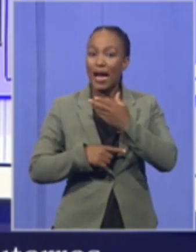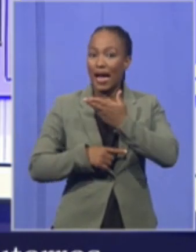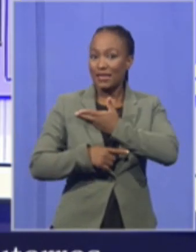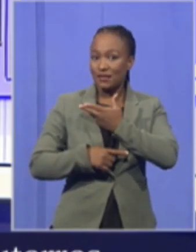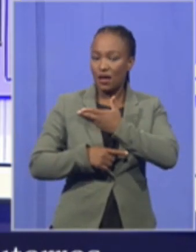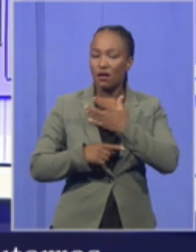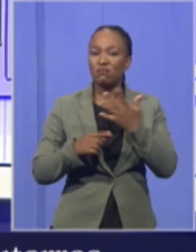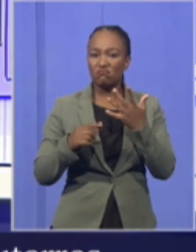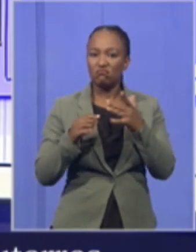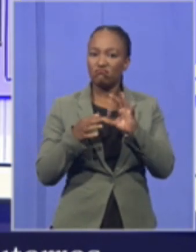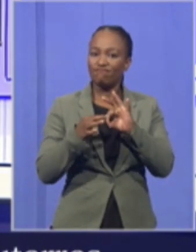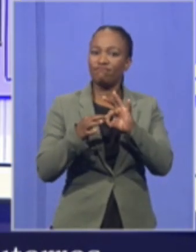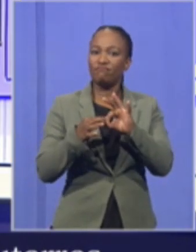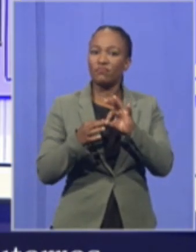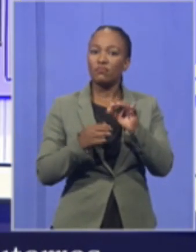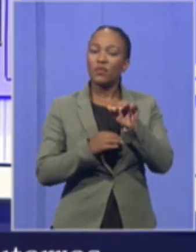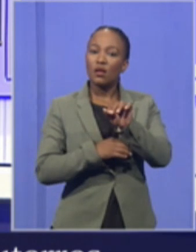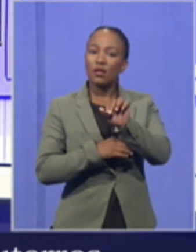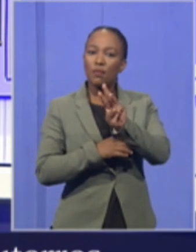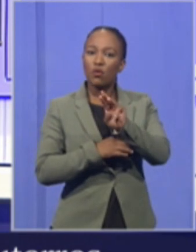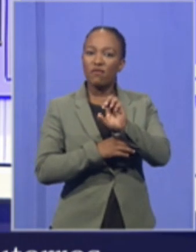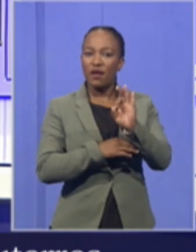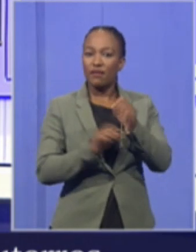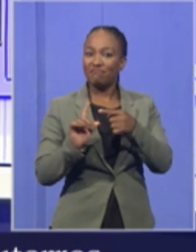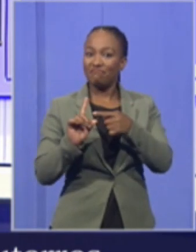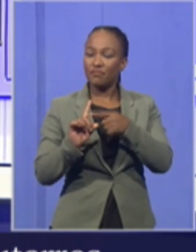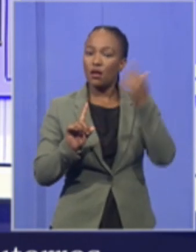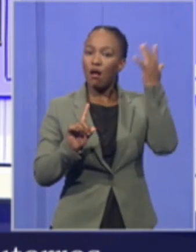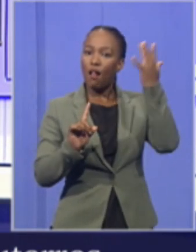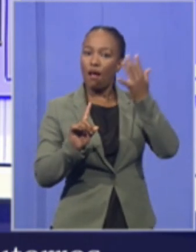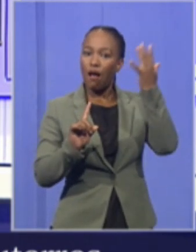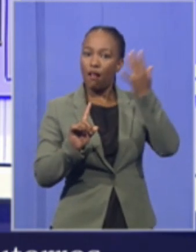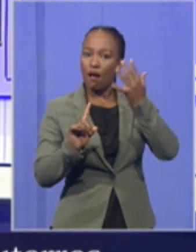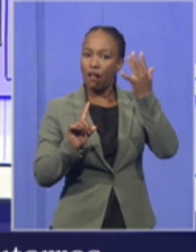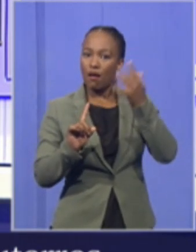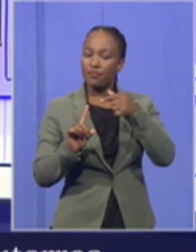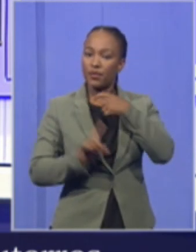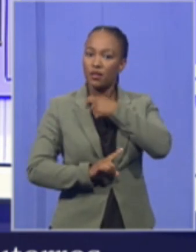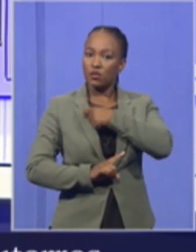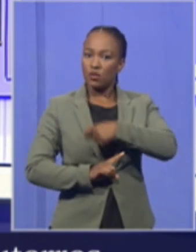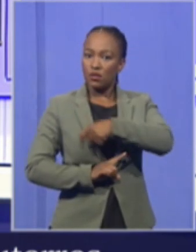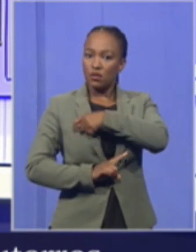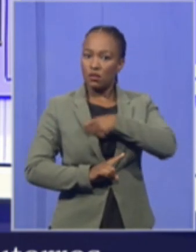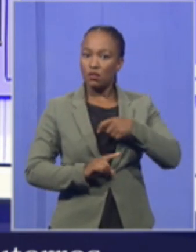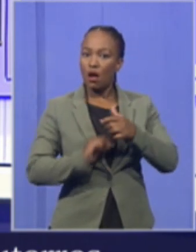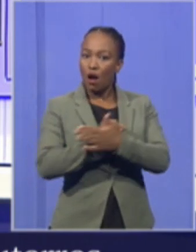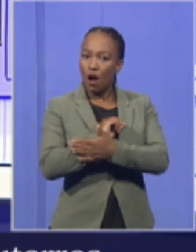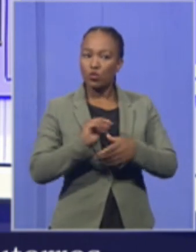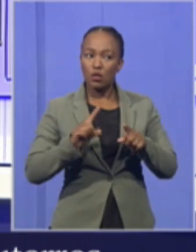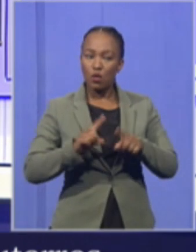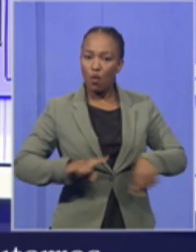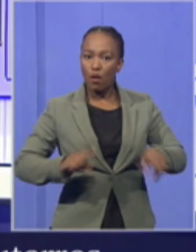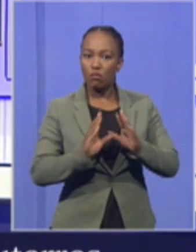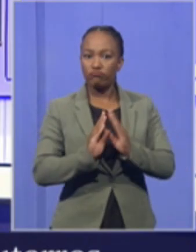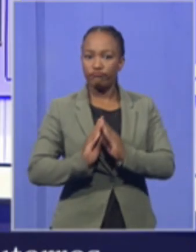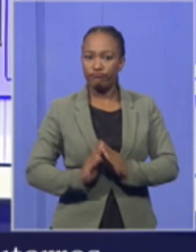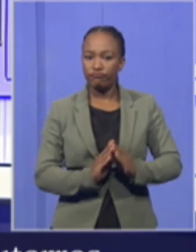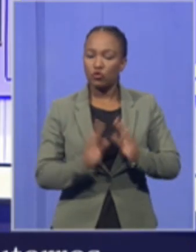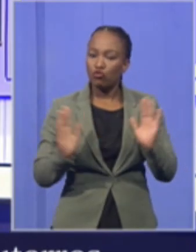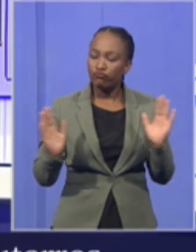ne a eme World Economic Forum ka lefoko kwa Davos, Switzerland. A re ditšhaba kopano ga e kitla e nyema moko go rotloetsa mowa